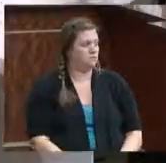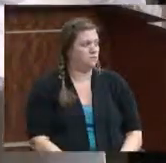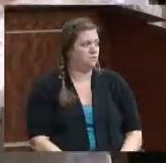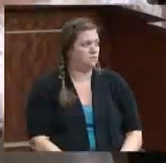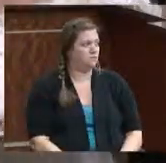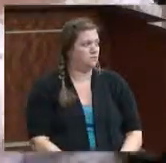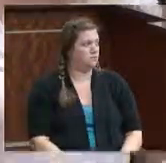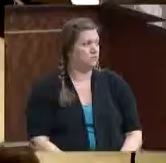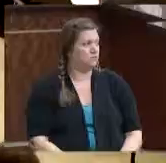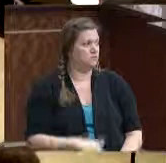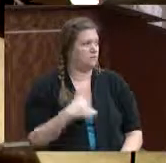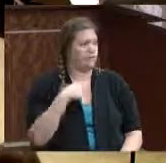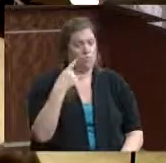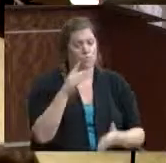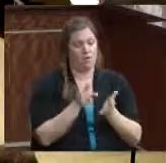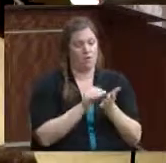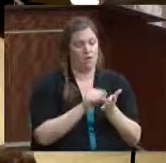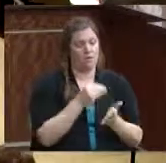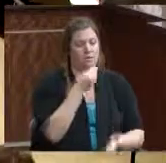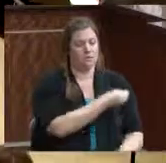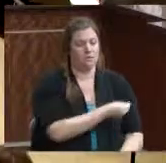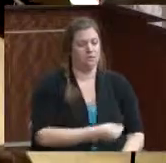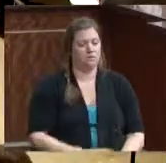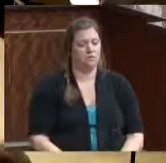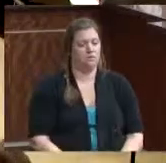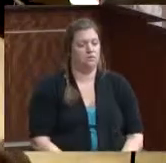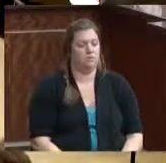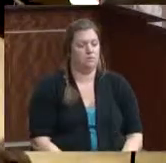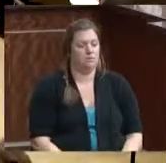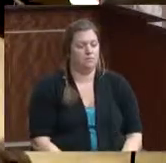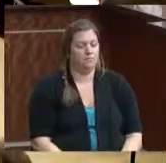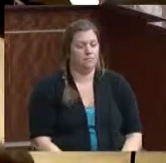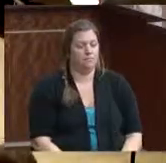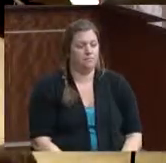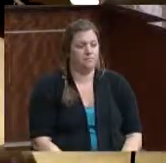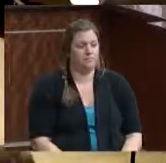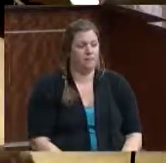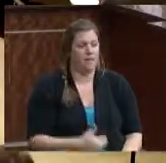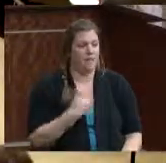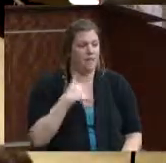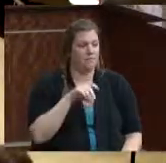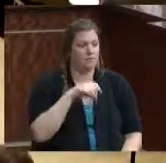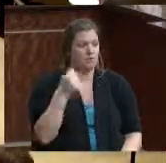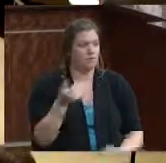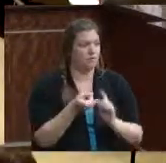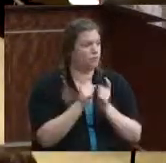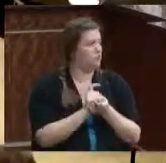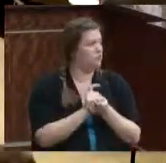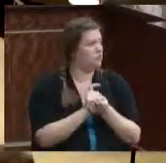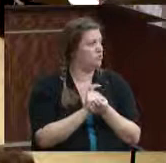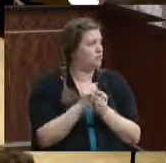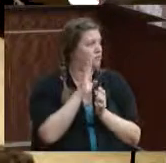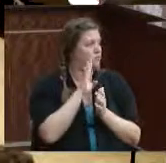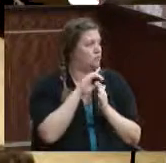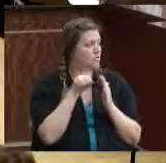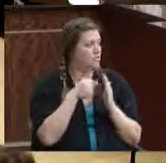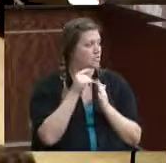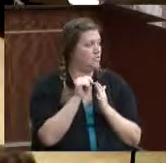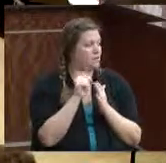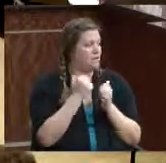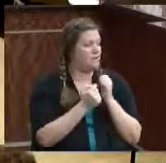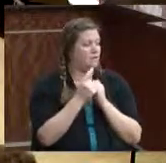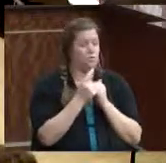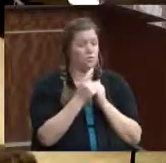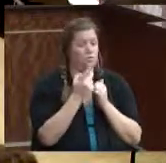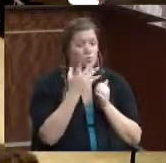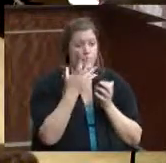I just have one little copy. Thank you, Ms. Griffin. I have no one else signed up to speak on this agenda item. Is there anyone